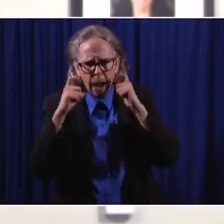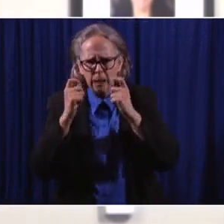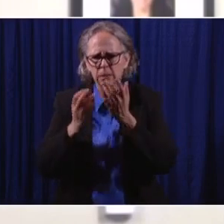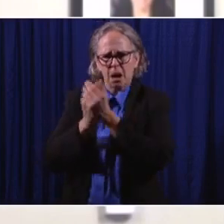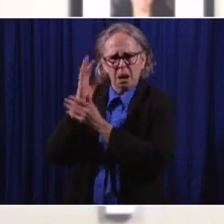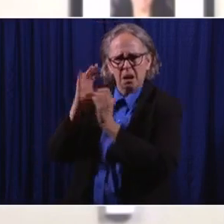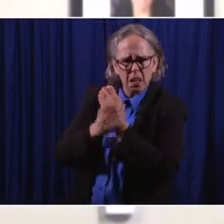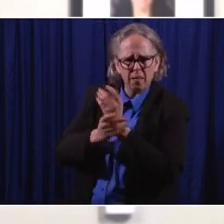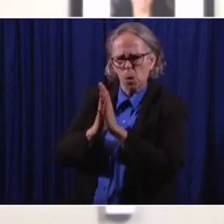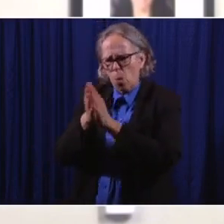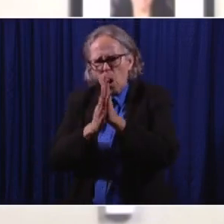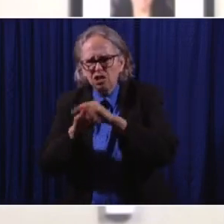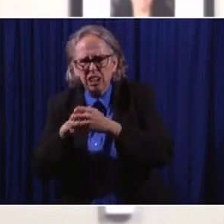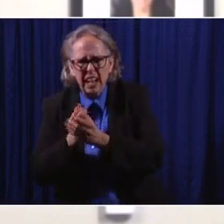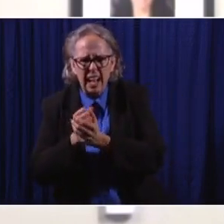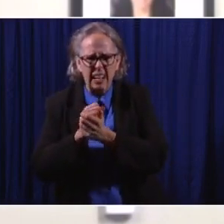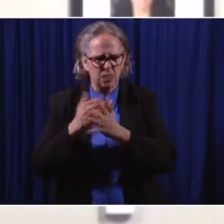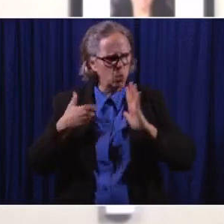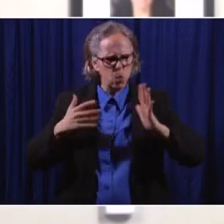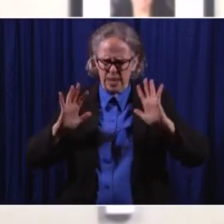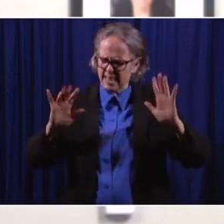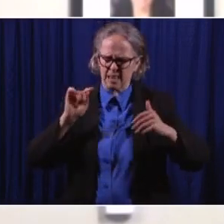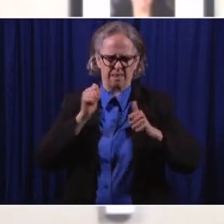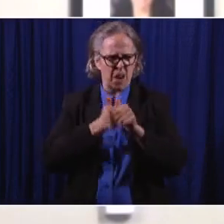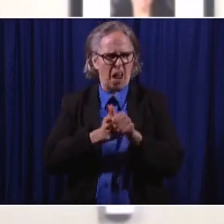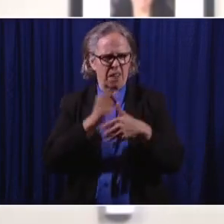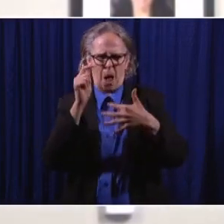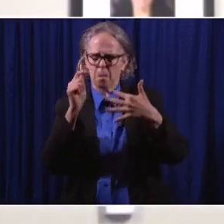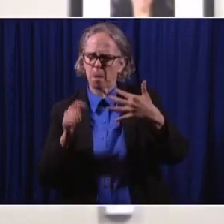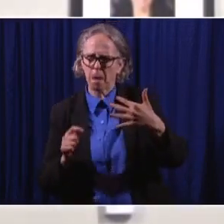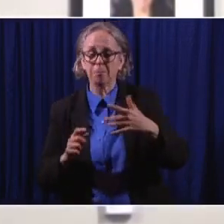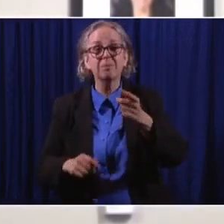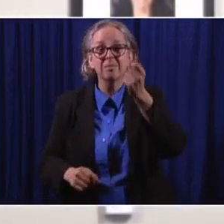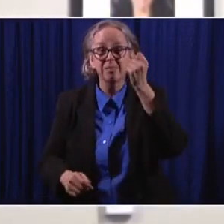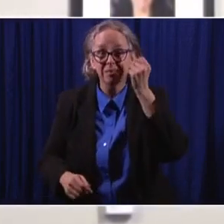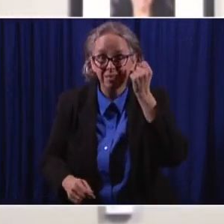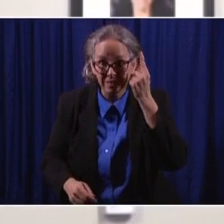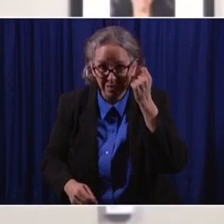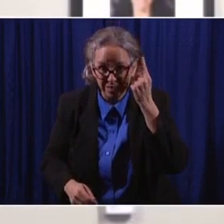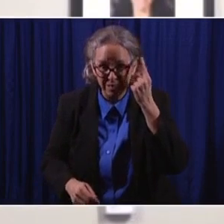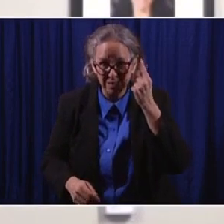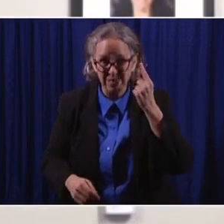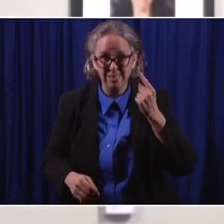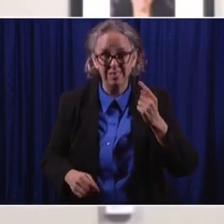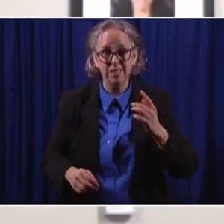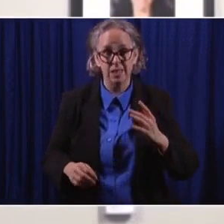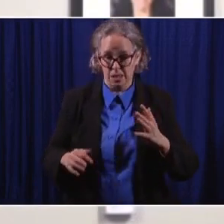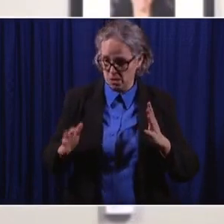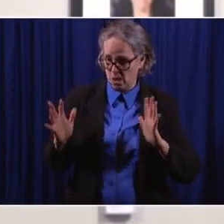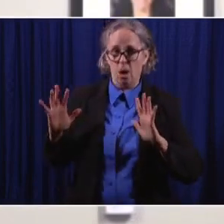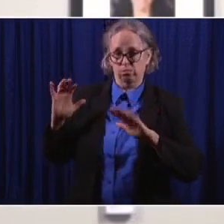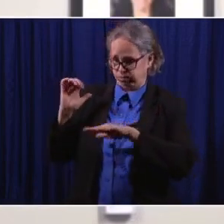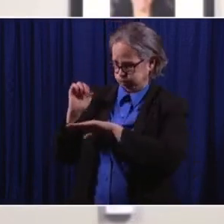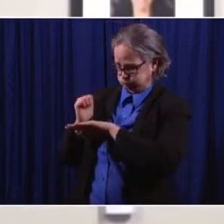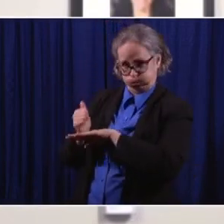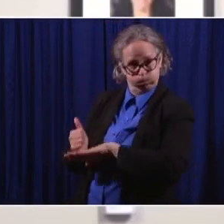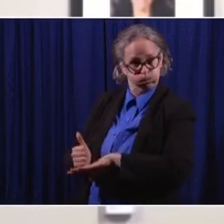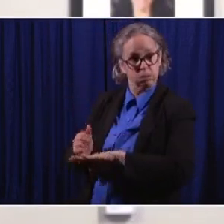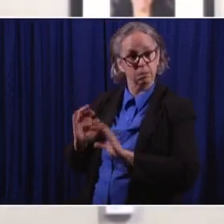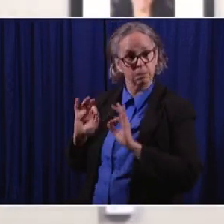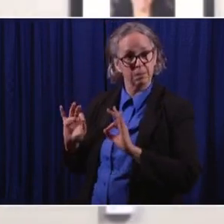and all the different things we do to try to fight COVID that a person is responsible for, we then turned to start looking at, well, now what we can do with our environment. So that's